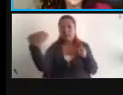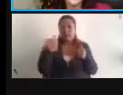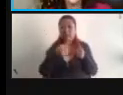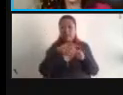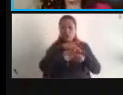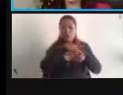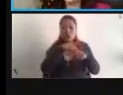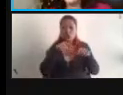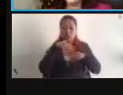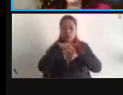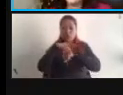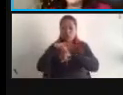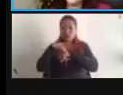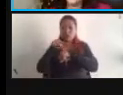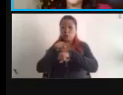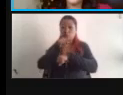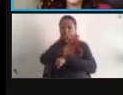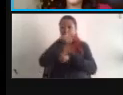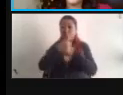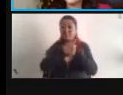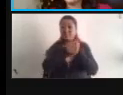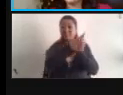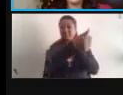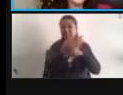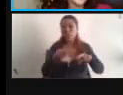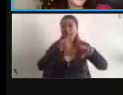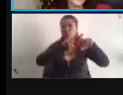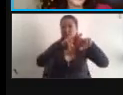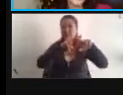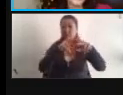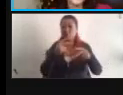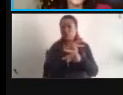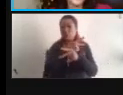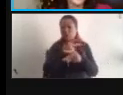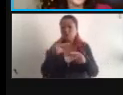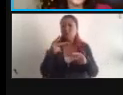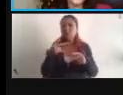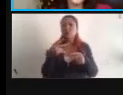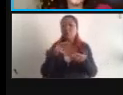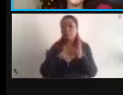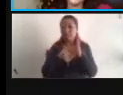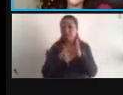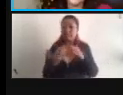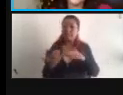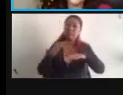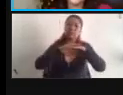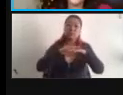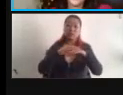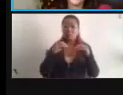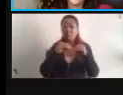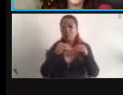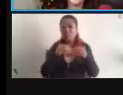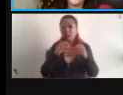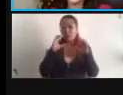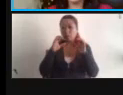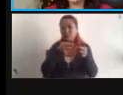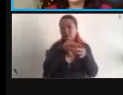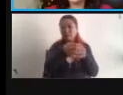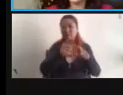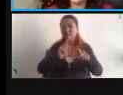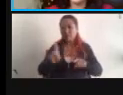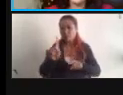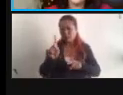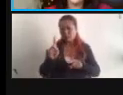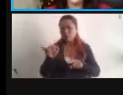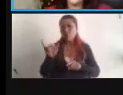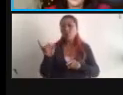increase. And with increasing distance from Earth is going to come some communication delay, different depending on our different locations, and also